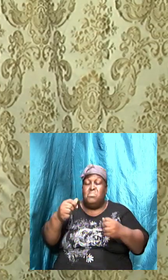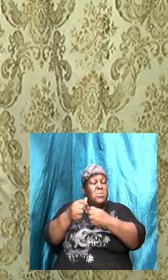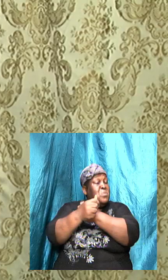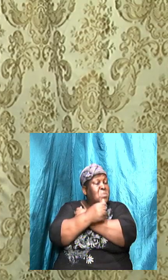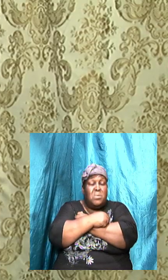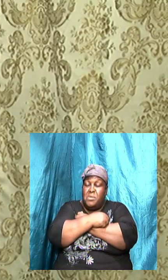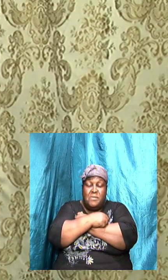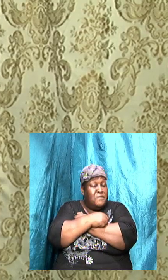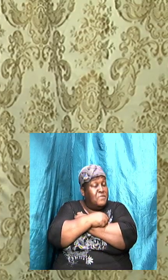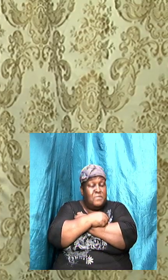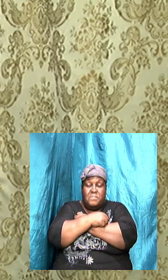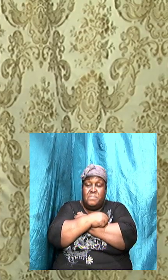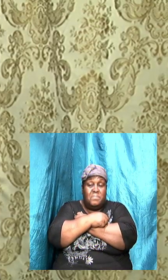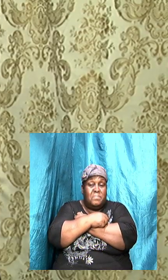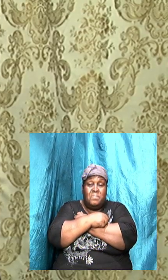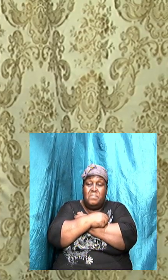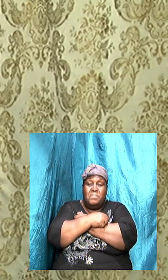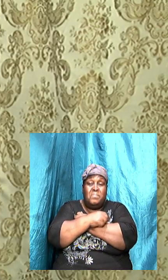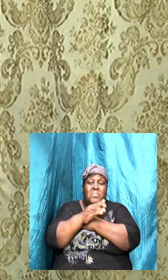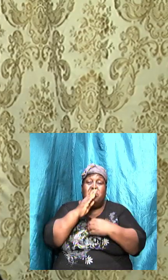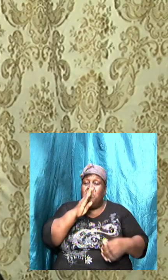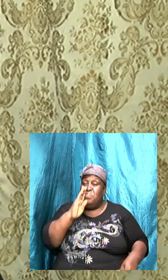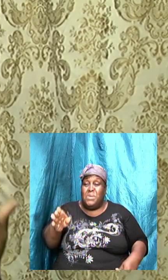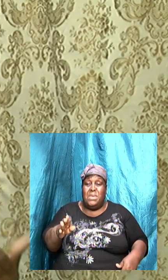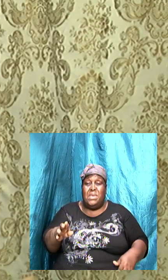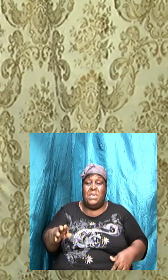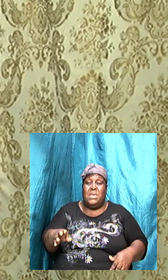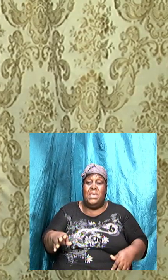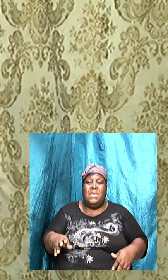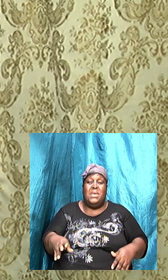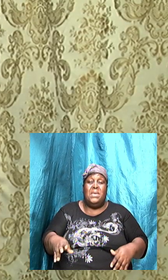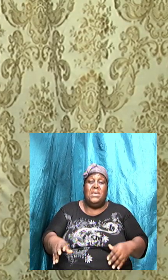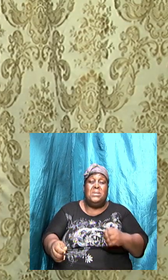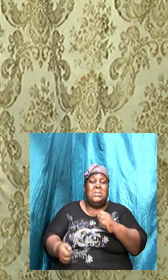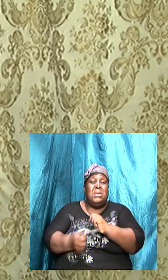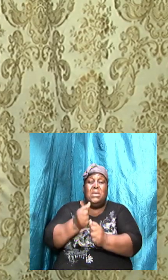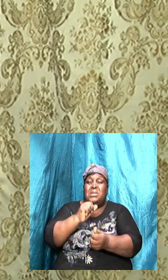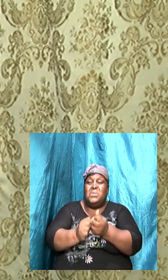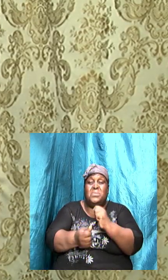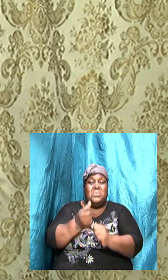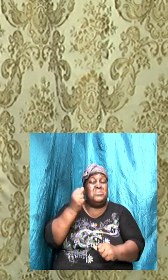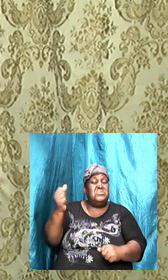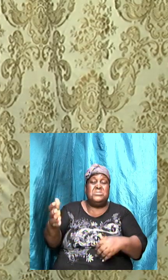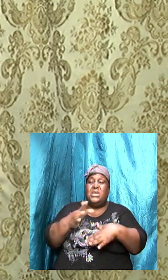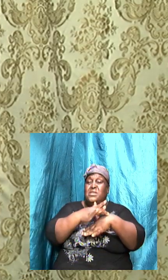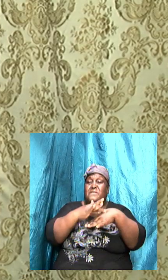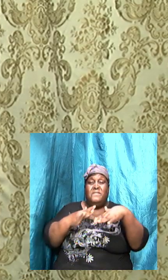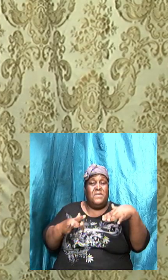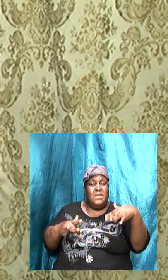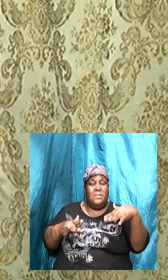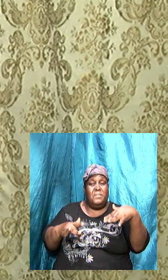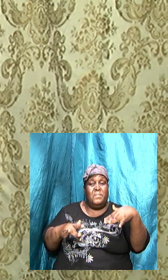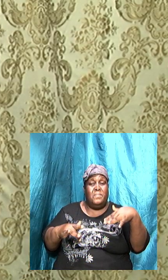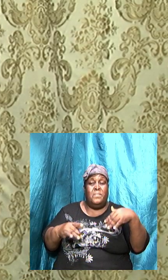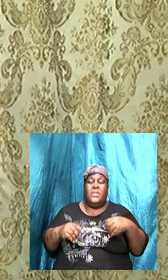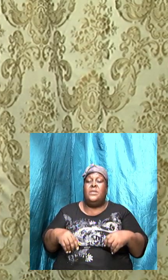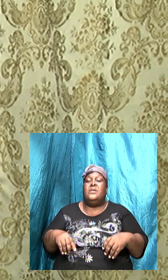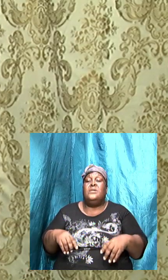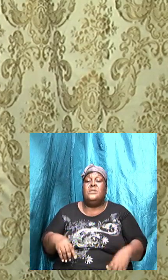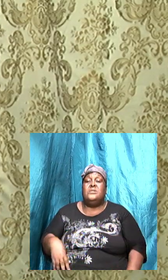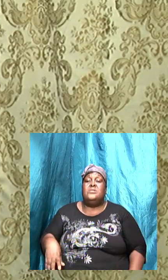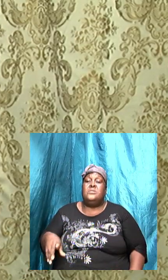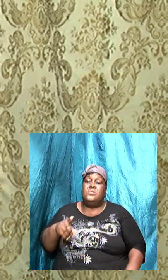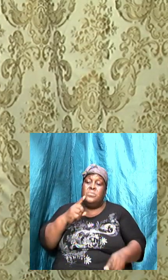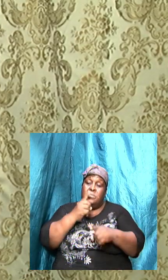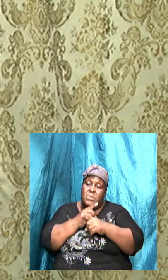it would have been a disaster at the end of the day. So the key, brothers and